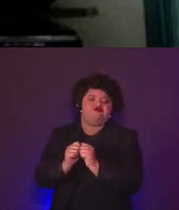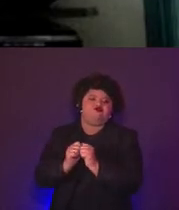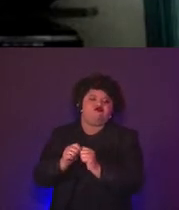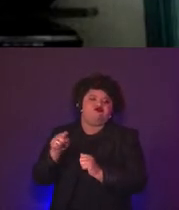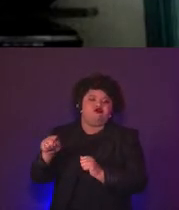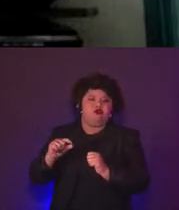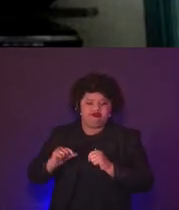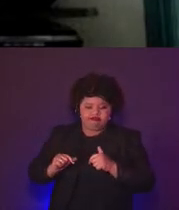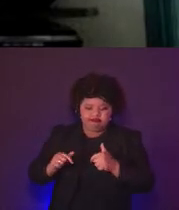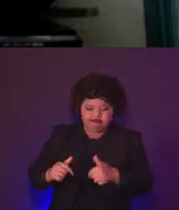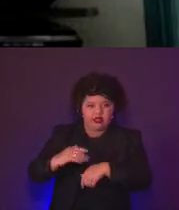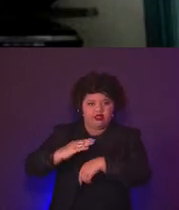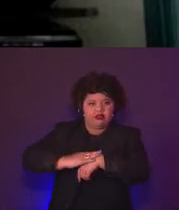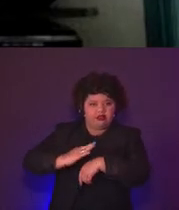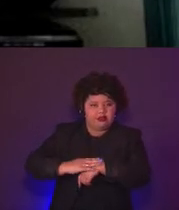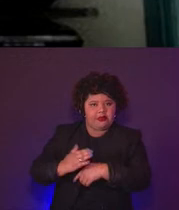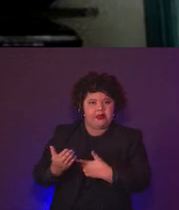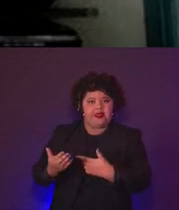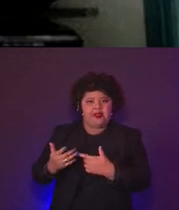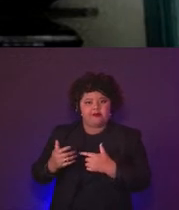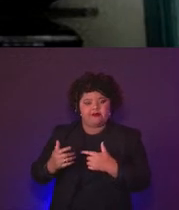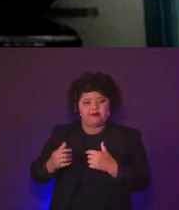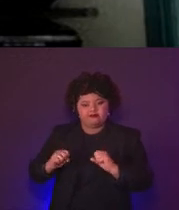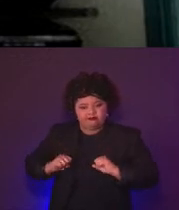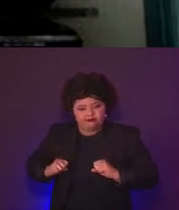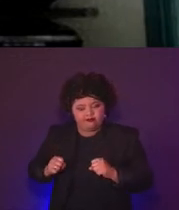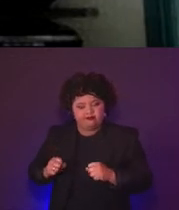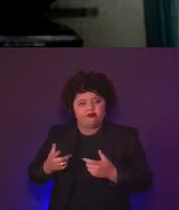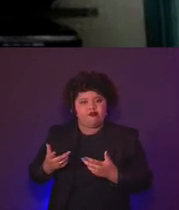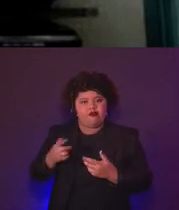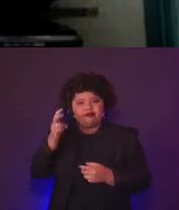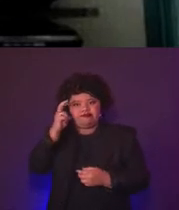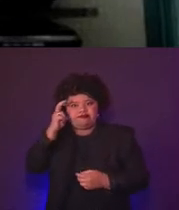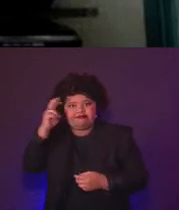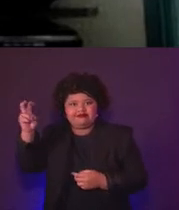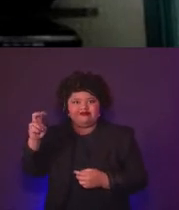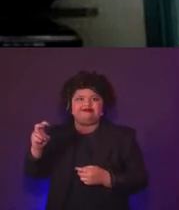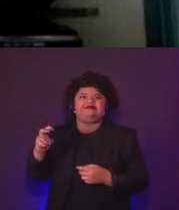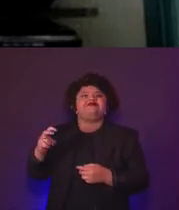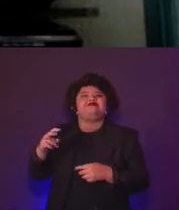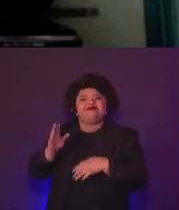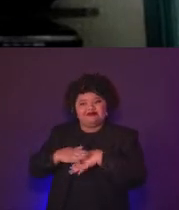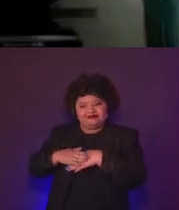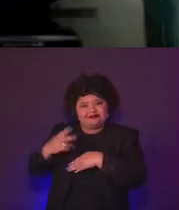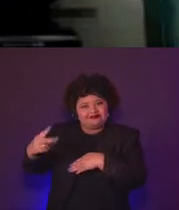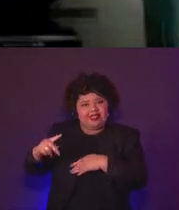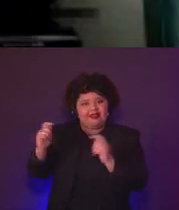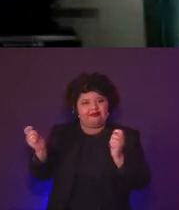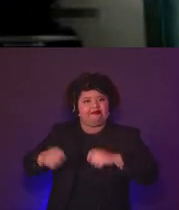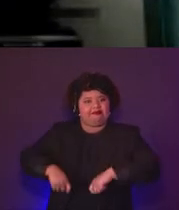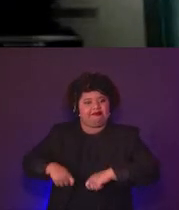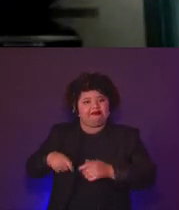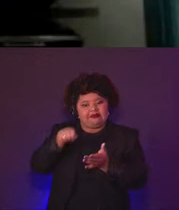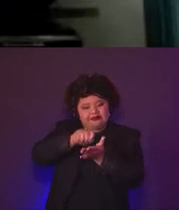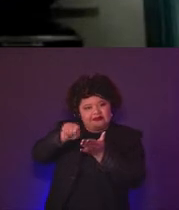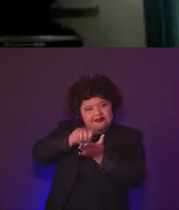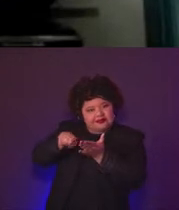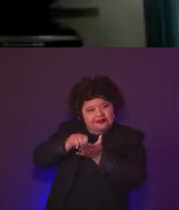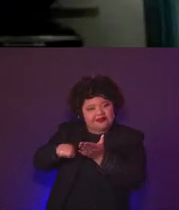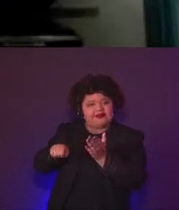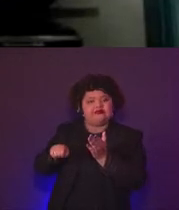his enthusiasm and, of course, his intelligence and his skills to write the kind of program that would get at the